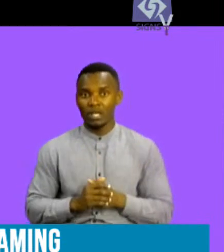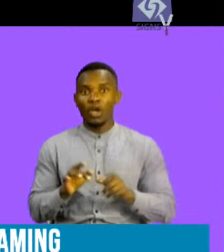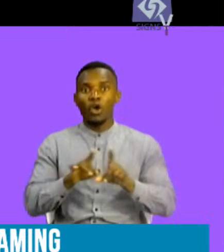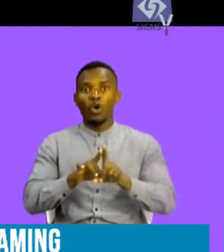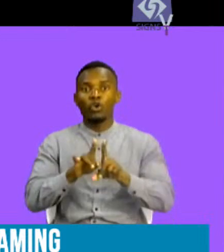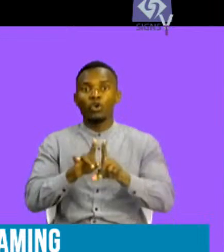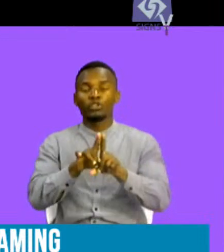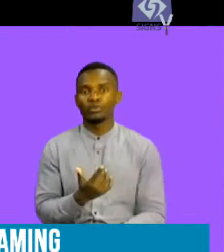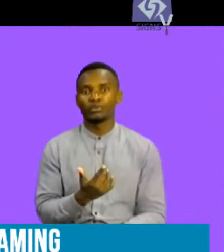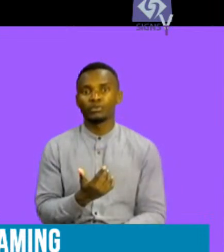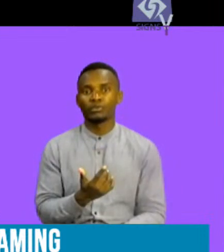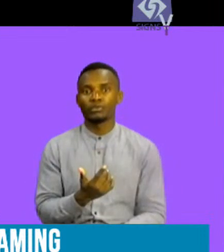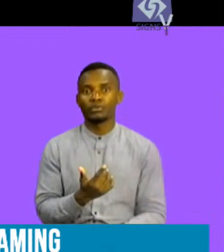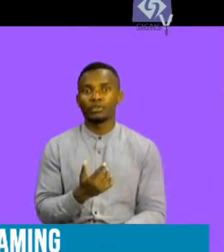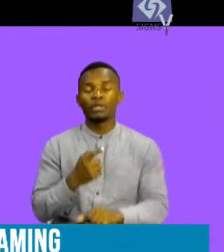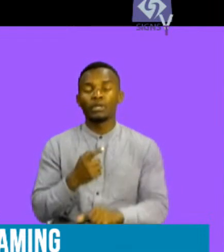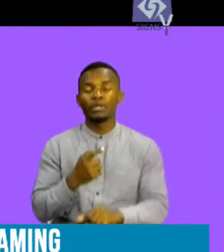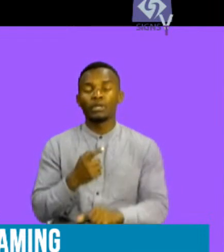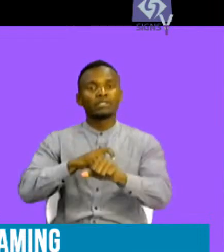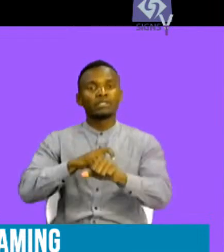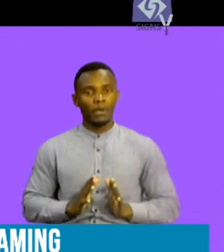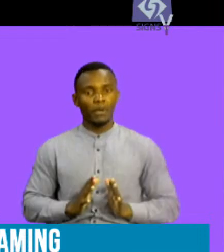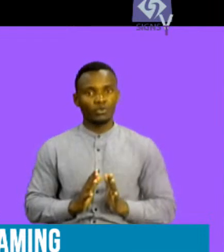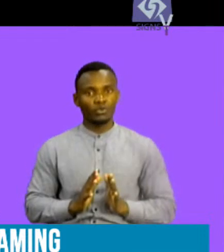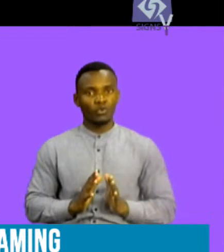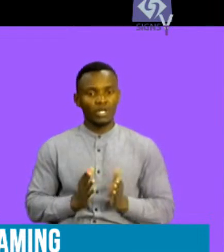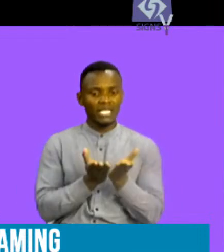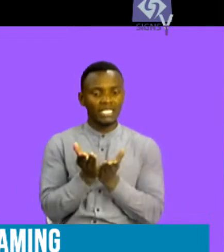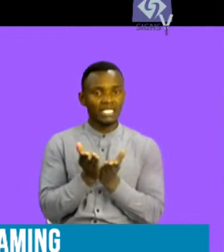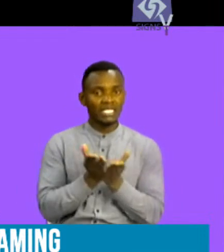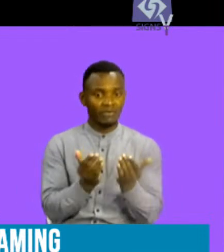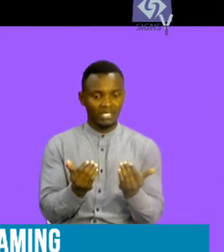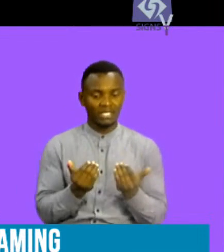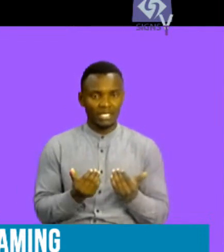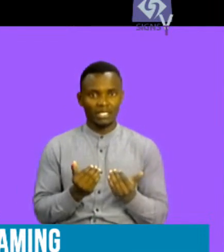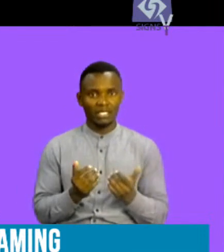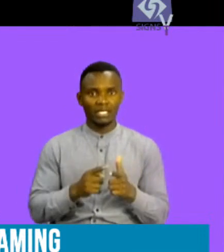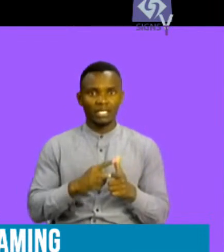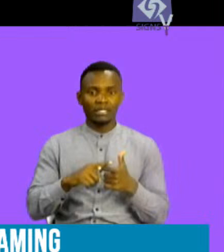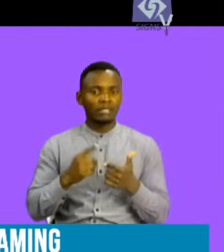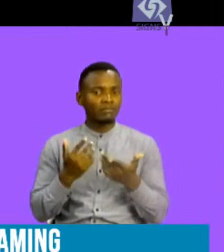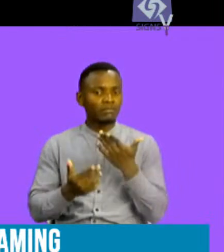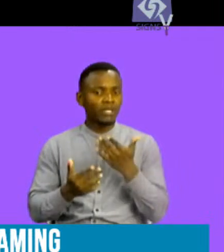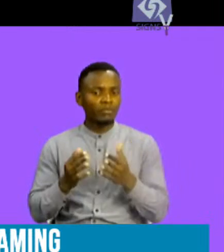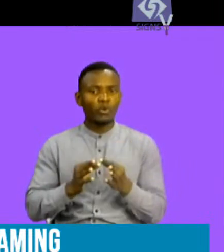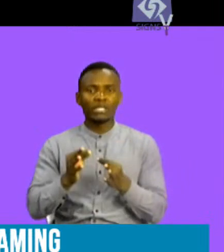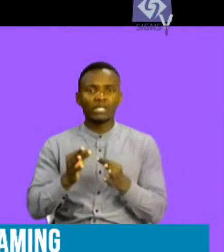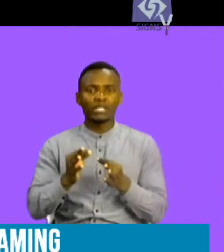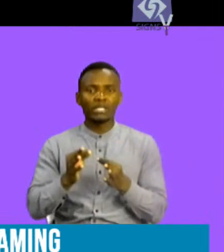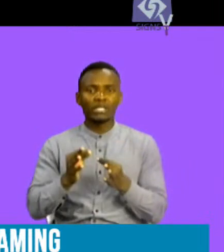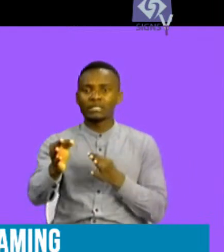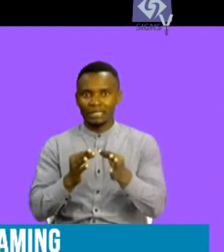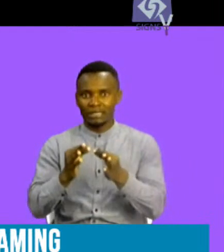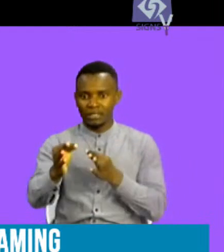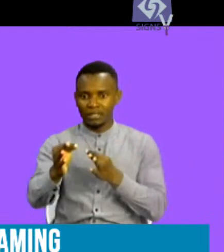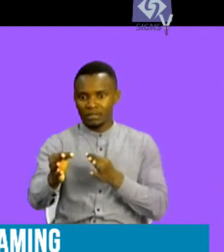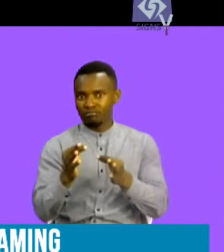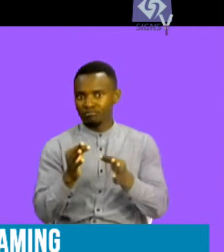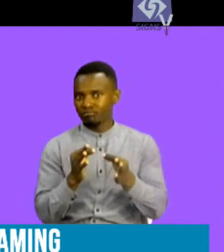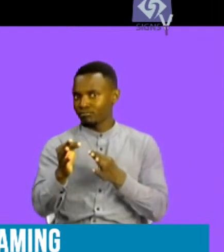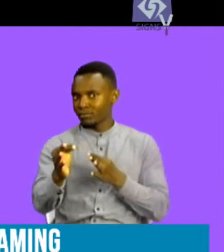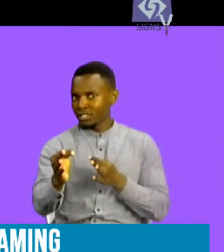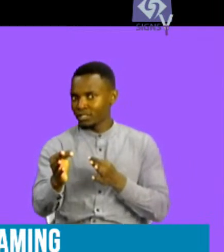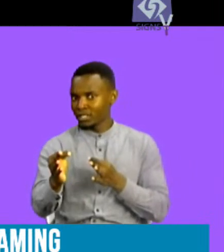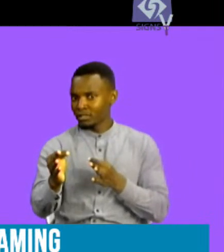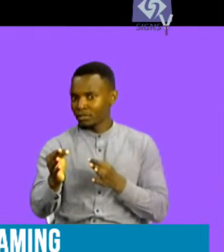maybe when one needs a service, there is that maybe the distance from where the person with disability